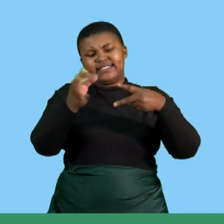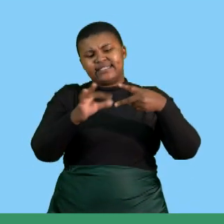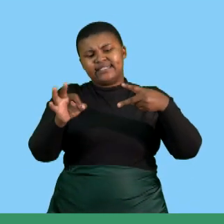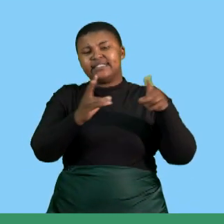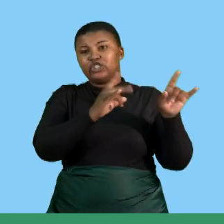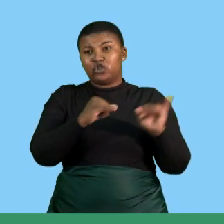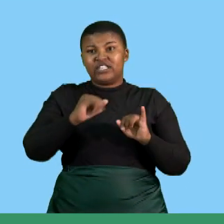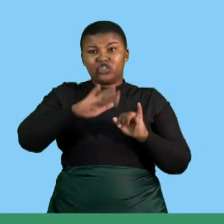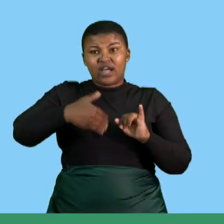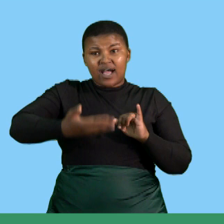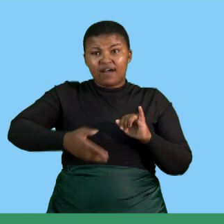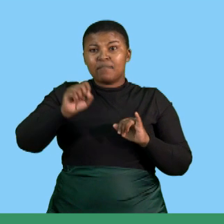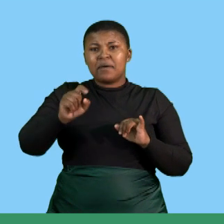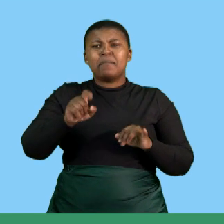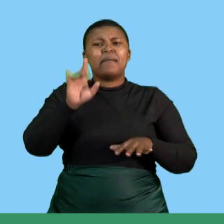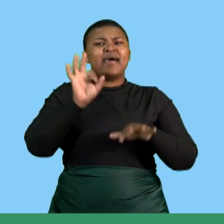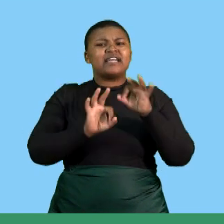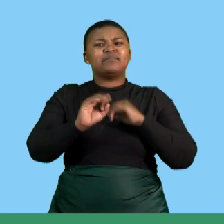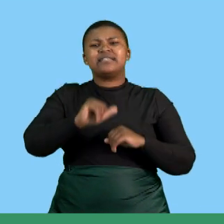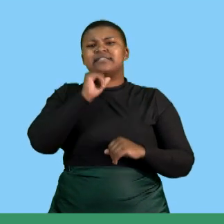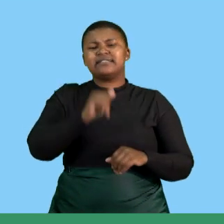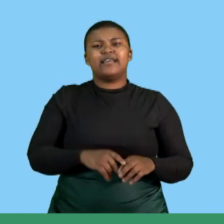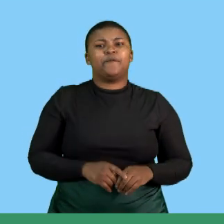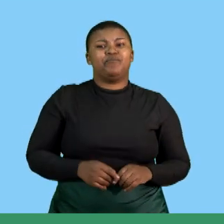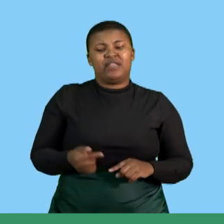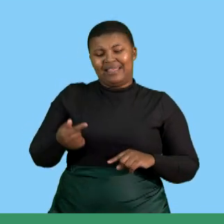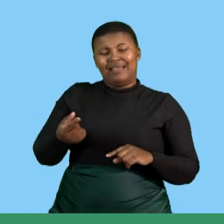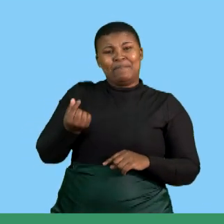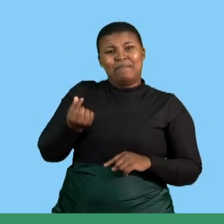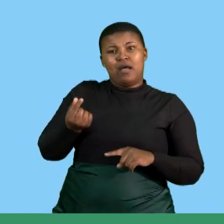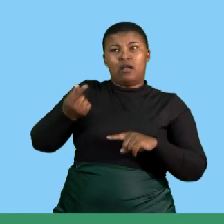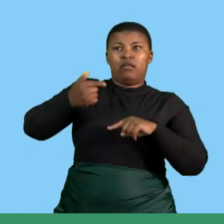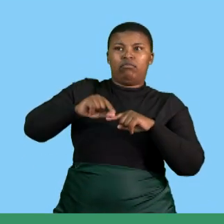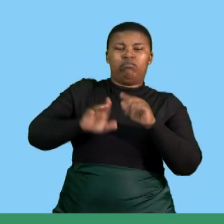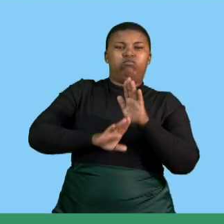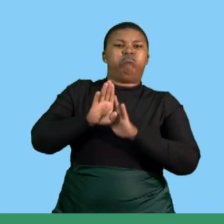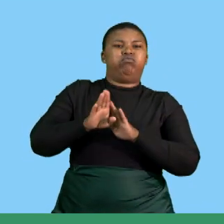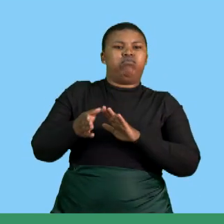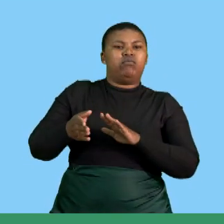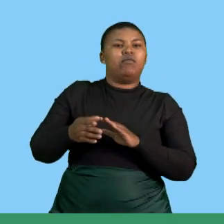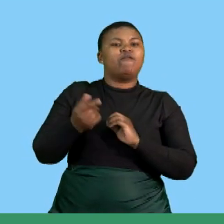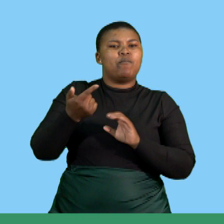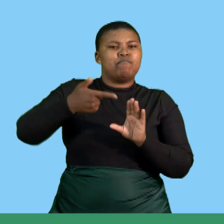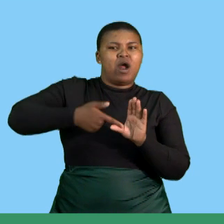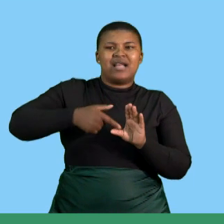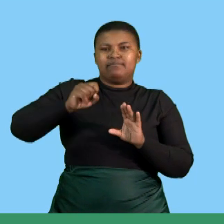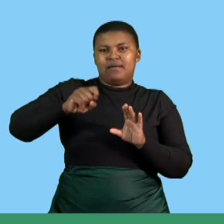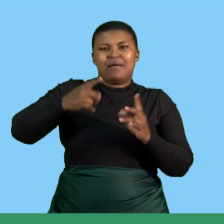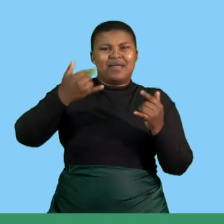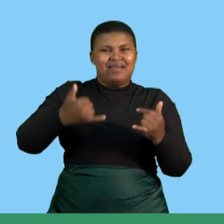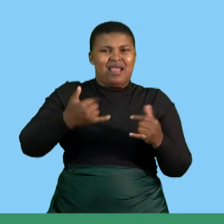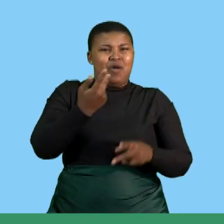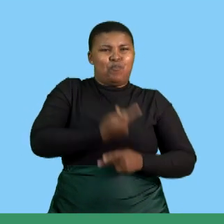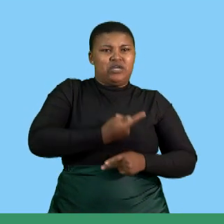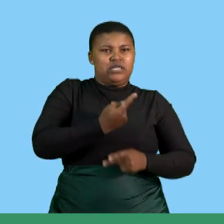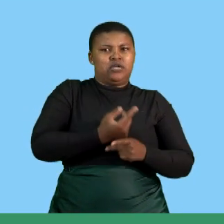introduction, and then the sentence states the increase in petrol prices are making delivering them